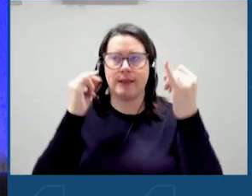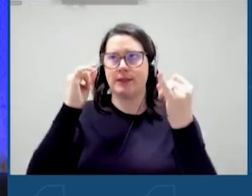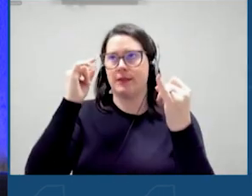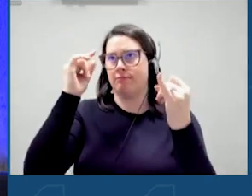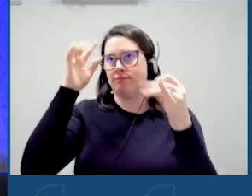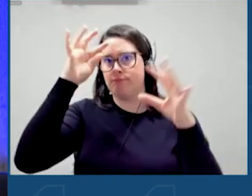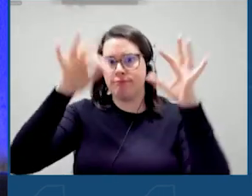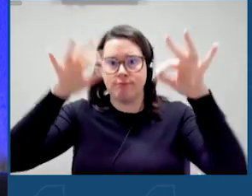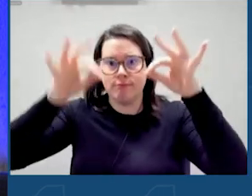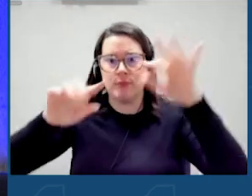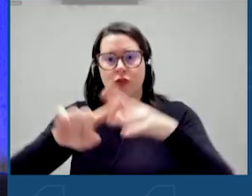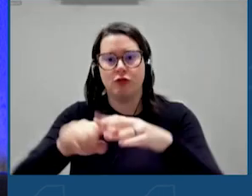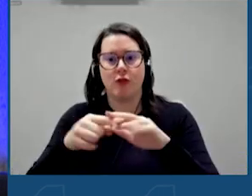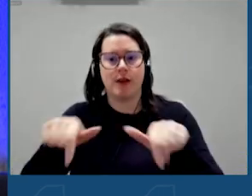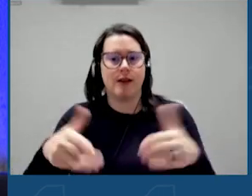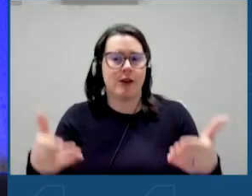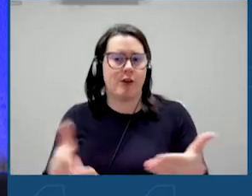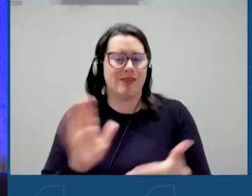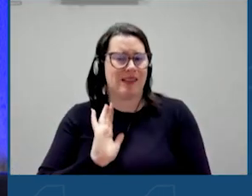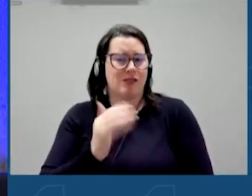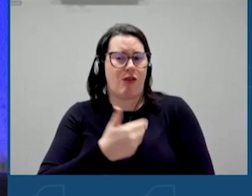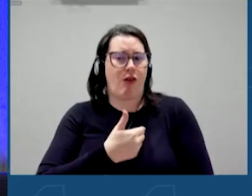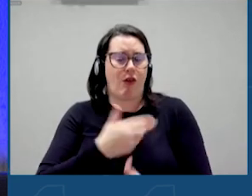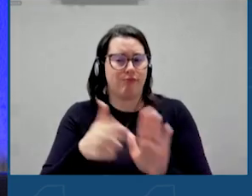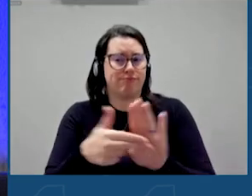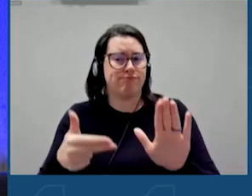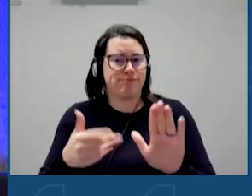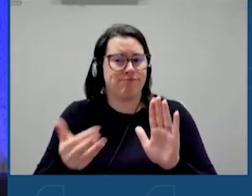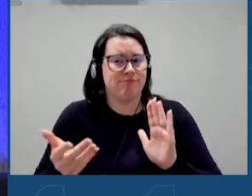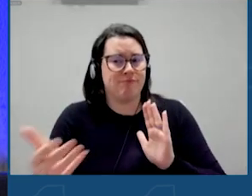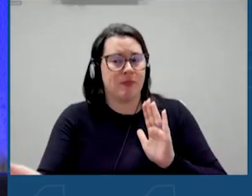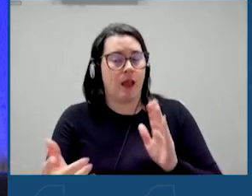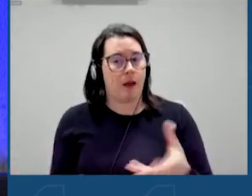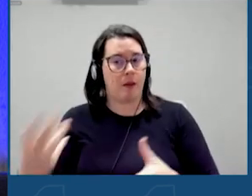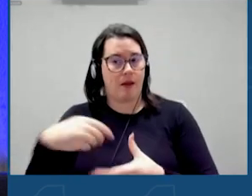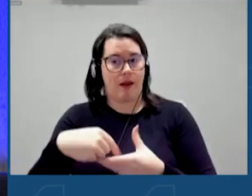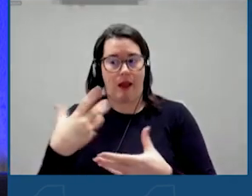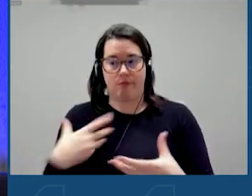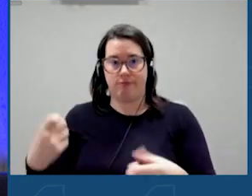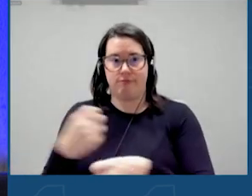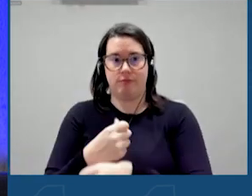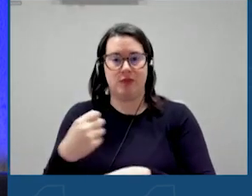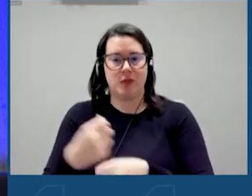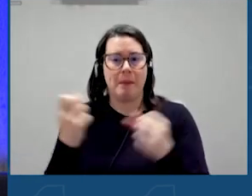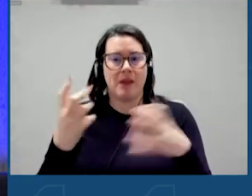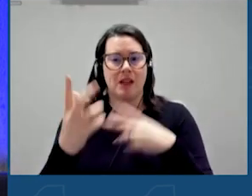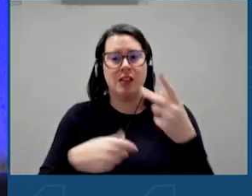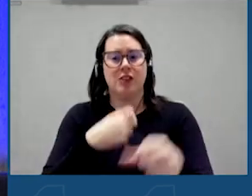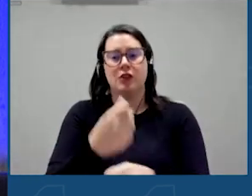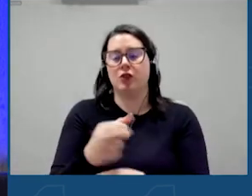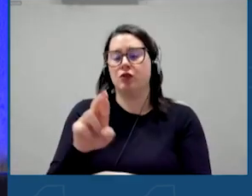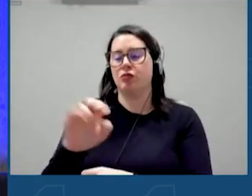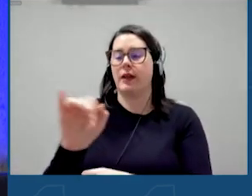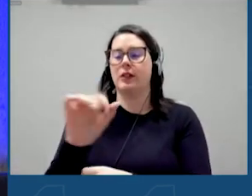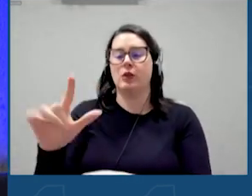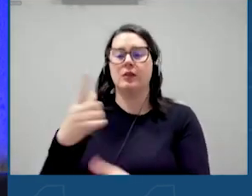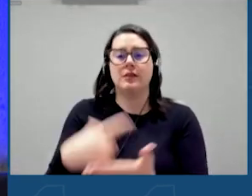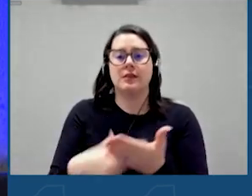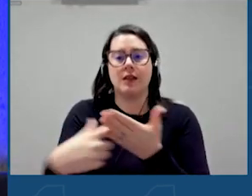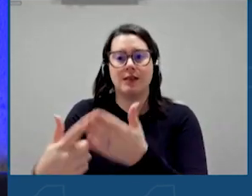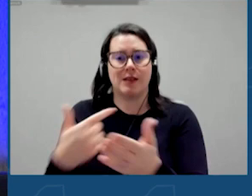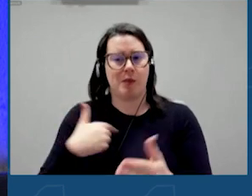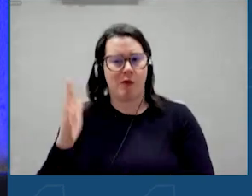legacy. And it's also part of the fight that I've embraced as many years. You heard Rachel talk about a journey from town